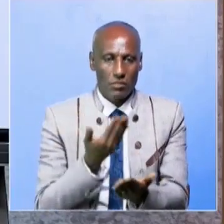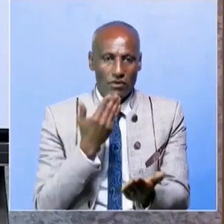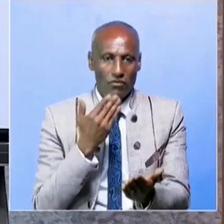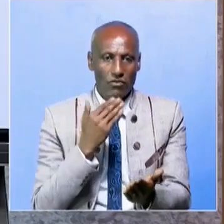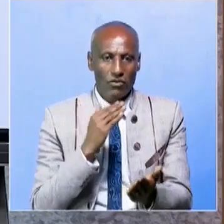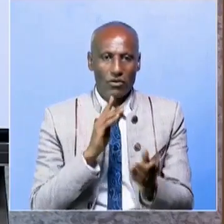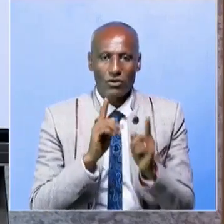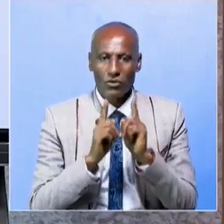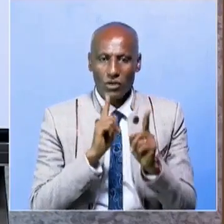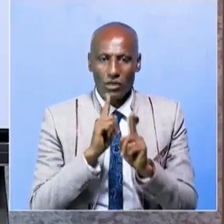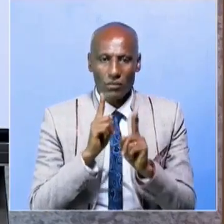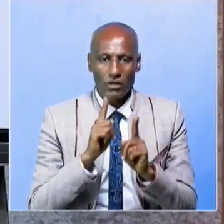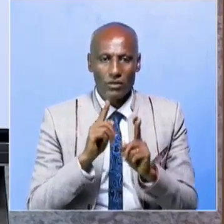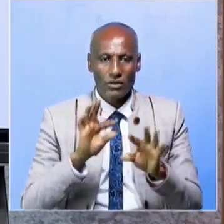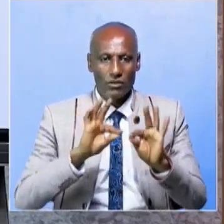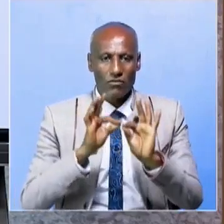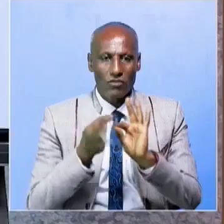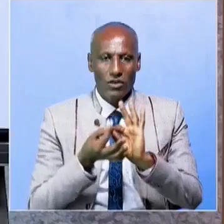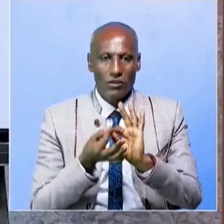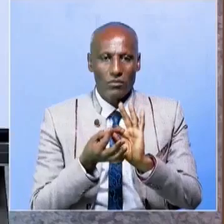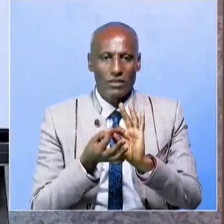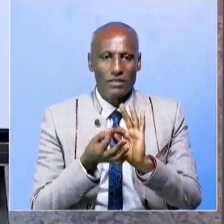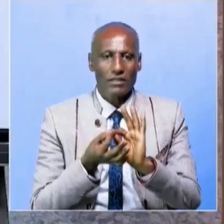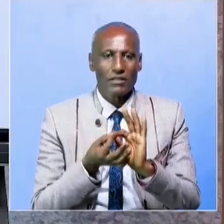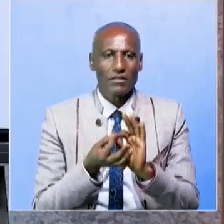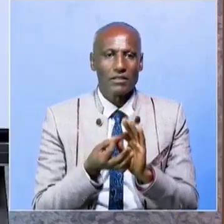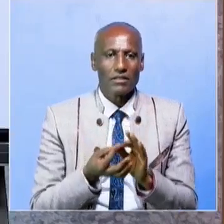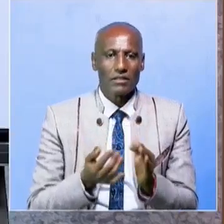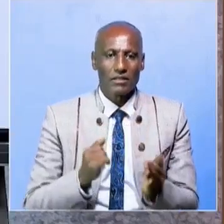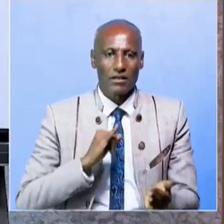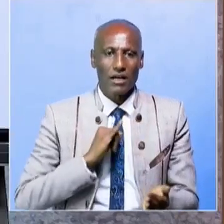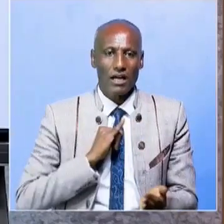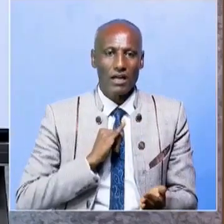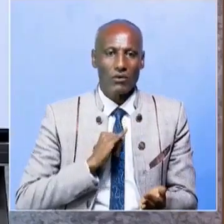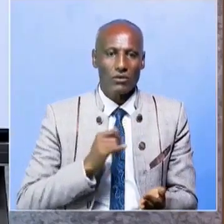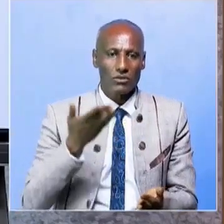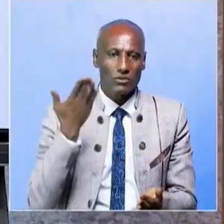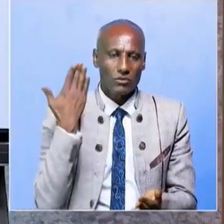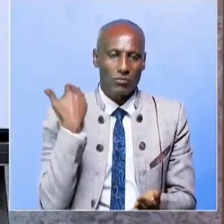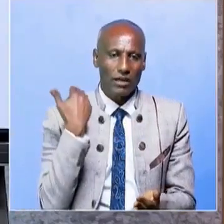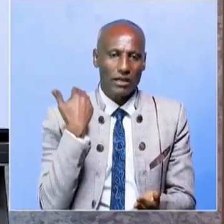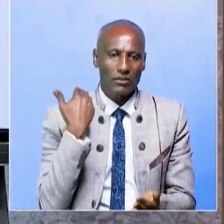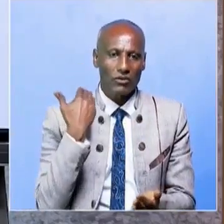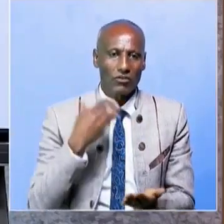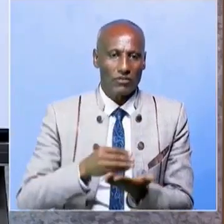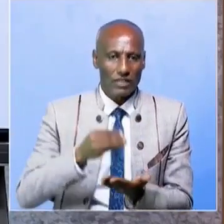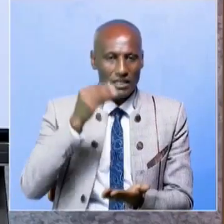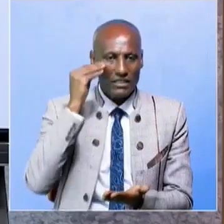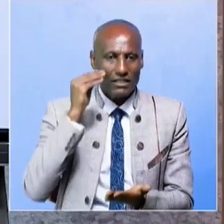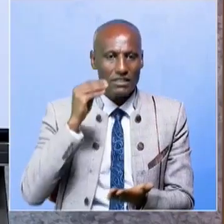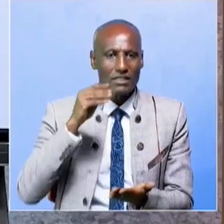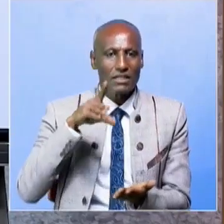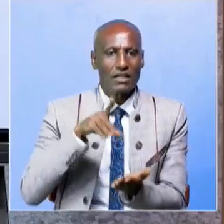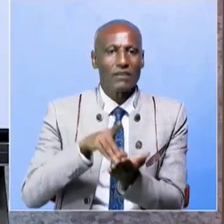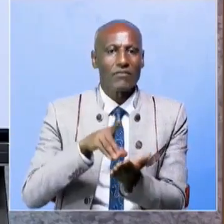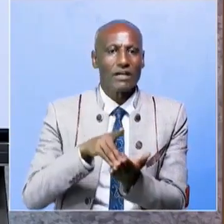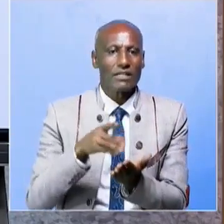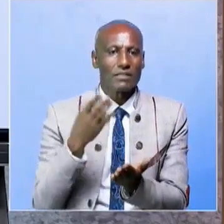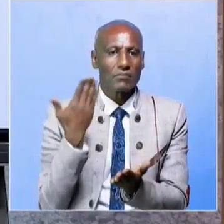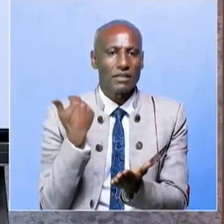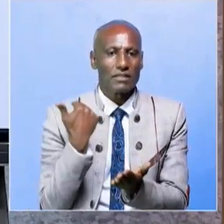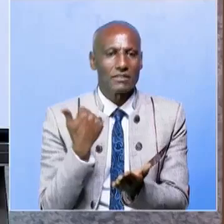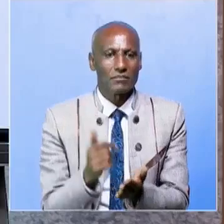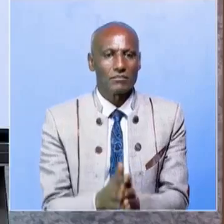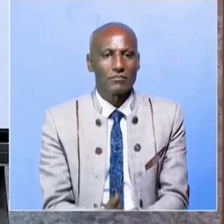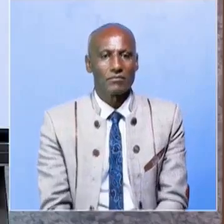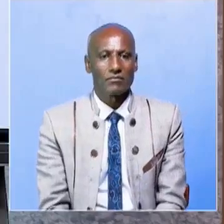different vocabularies found in this chapter, I want us to go back to the earlier lesson and revise a few things